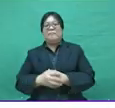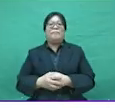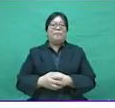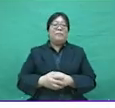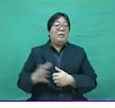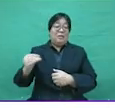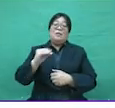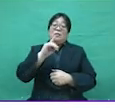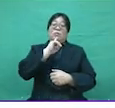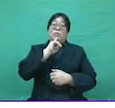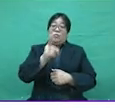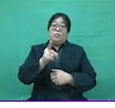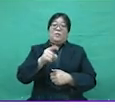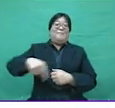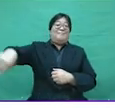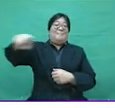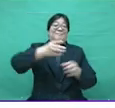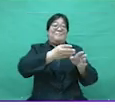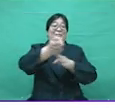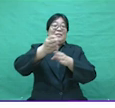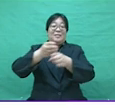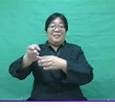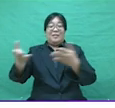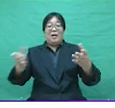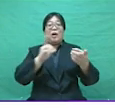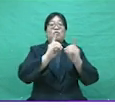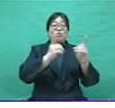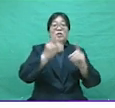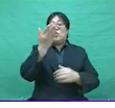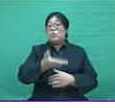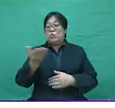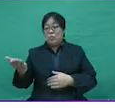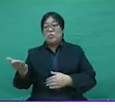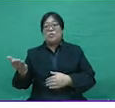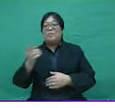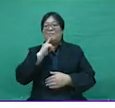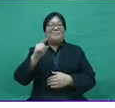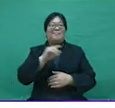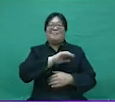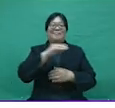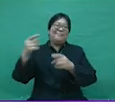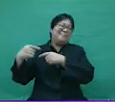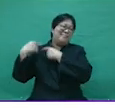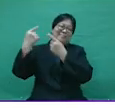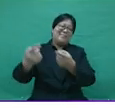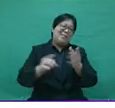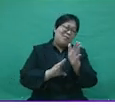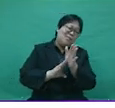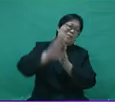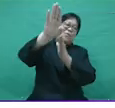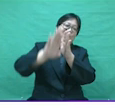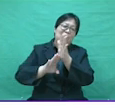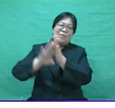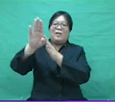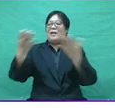entrepreneurs. And for sure, in that area where the digital tools have been all the time much more